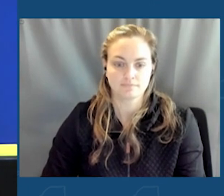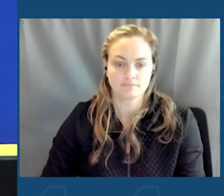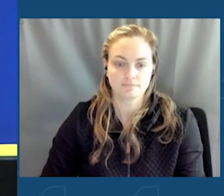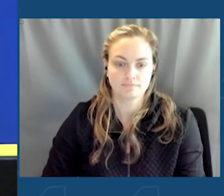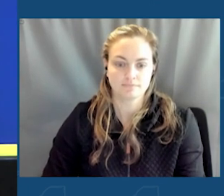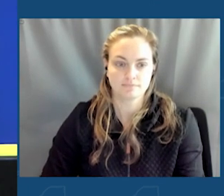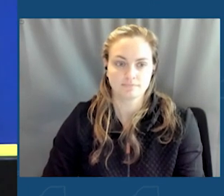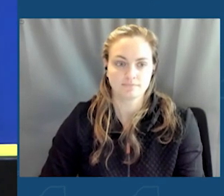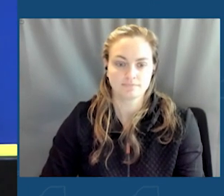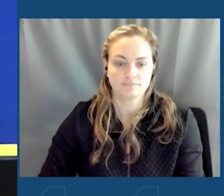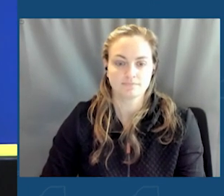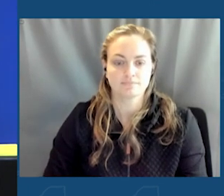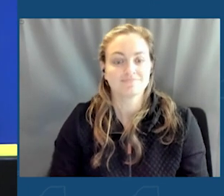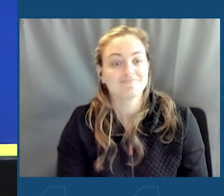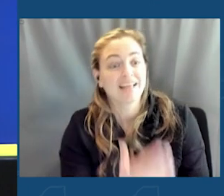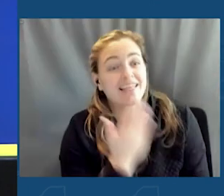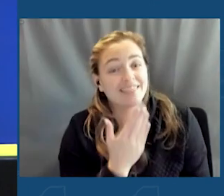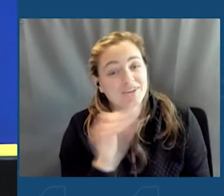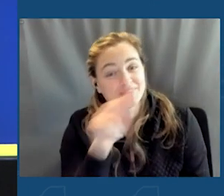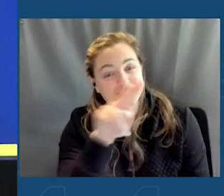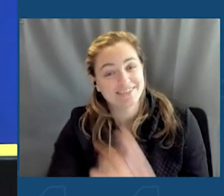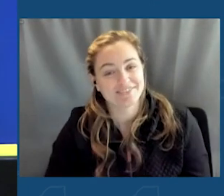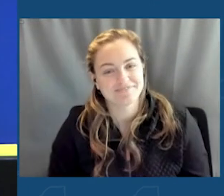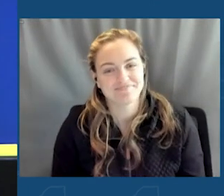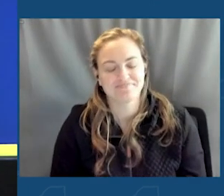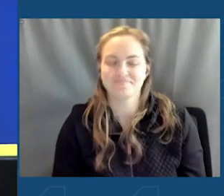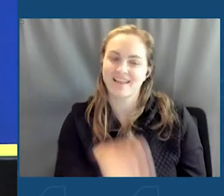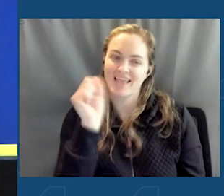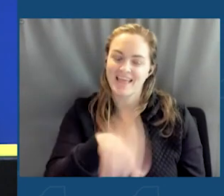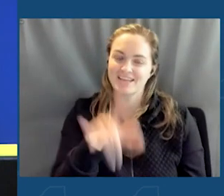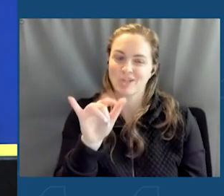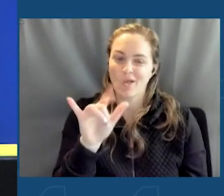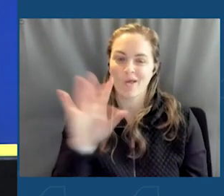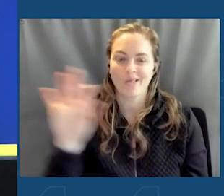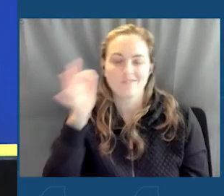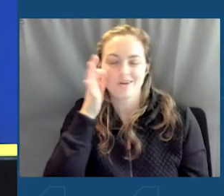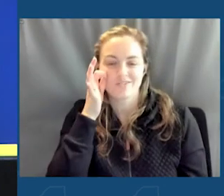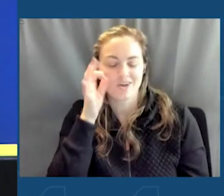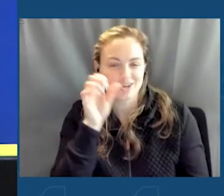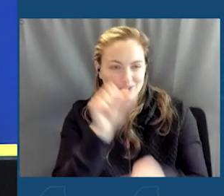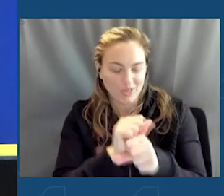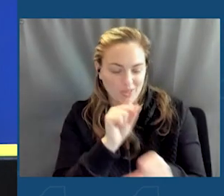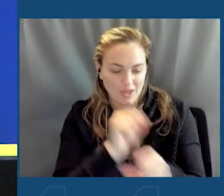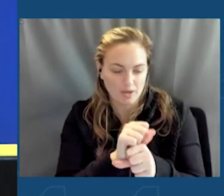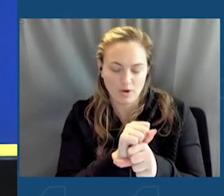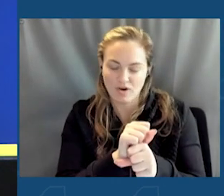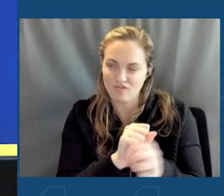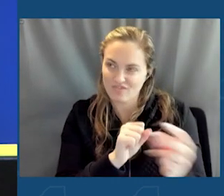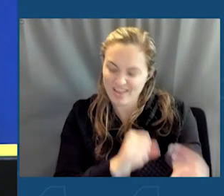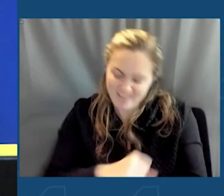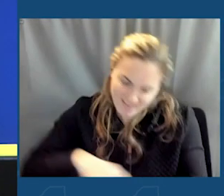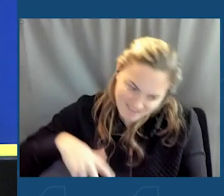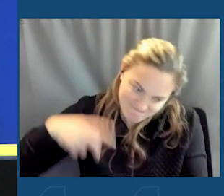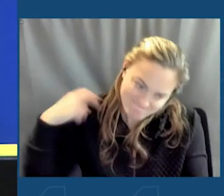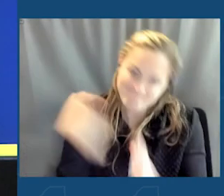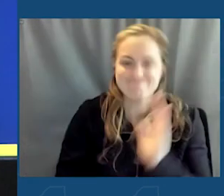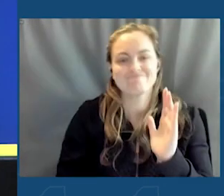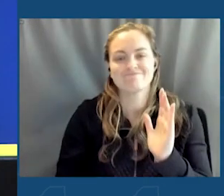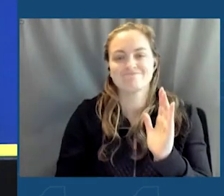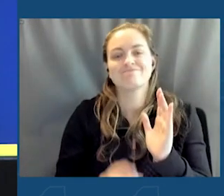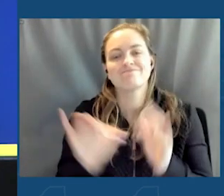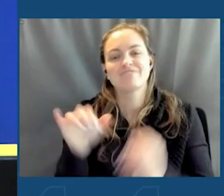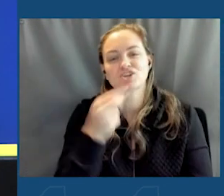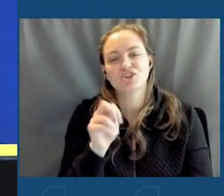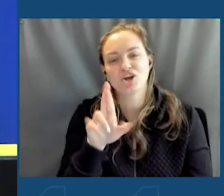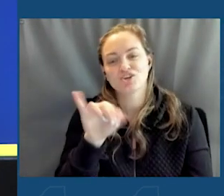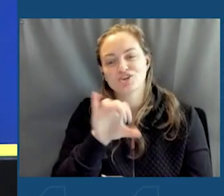Thank you, Steve. And yes, the Long Island Federation of Labor reached into the bullpen today. John Durso is